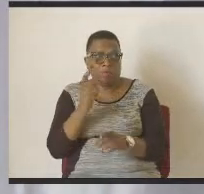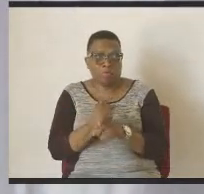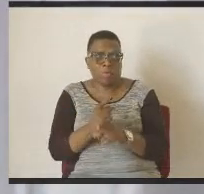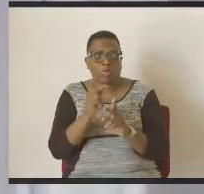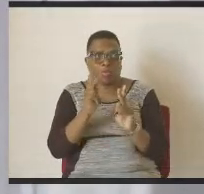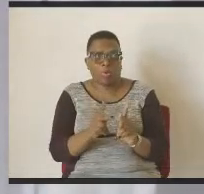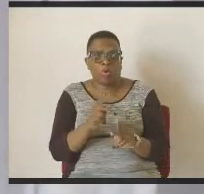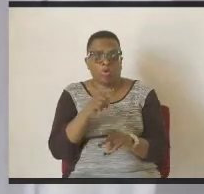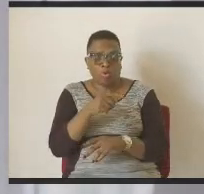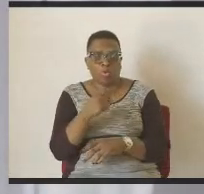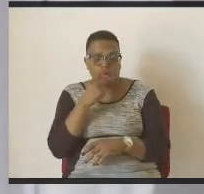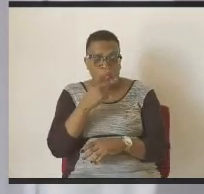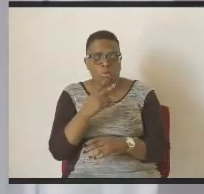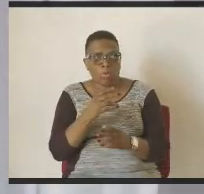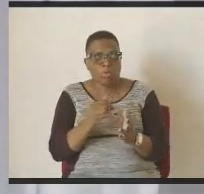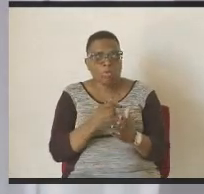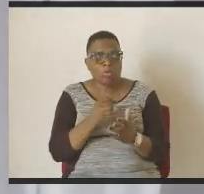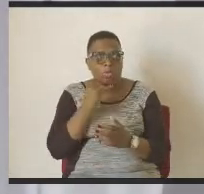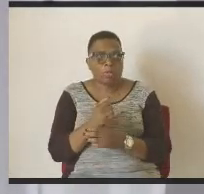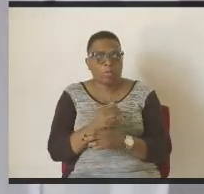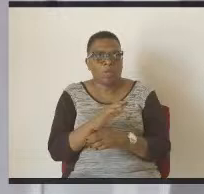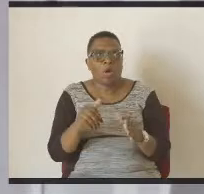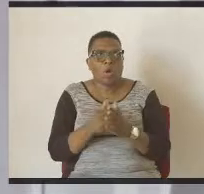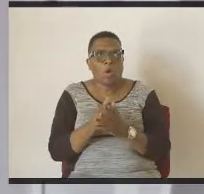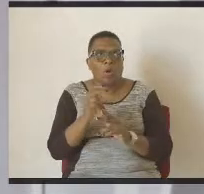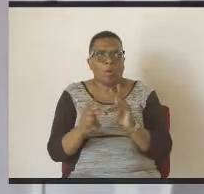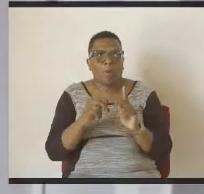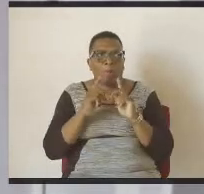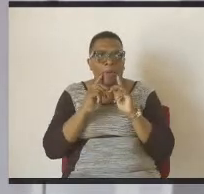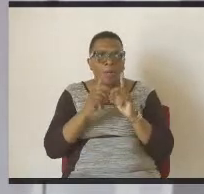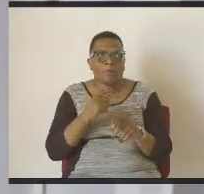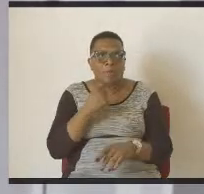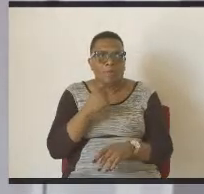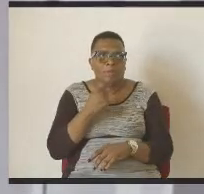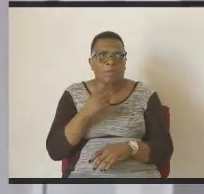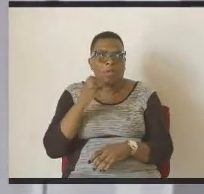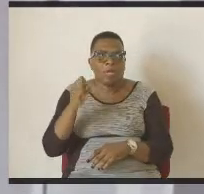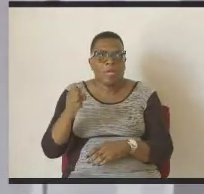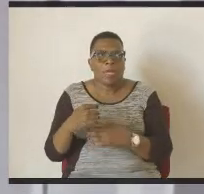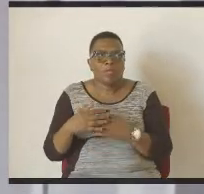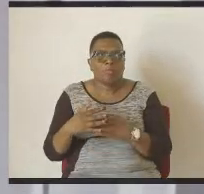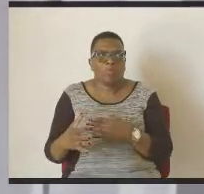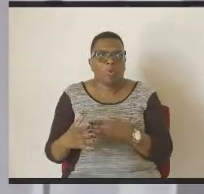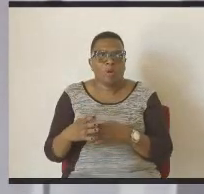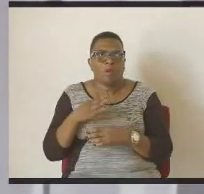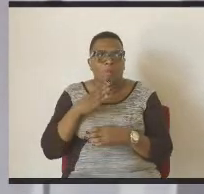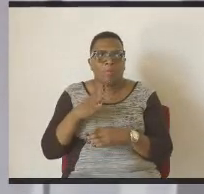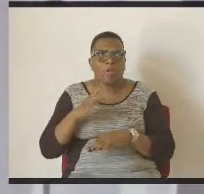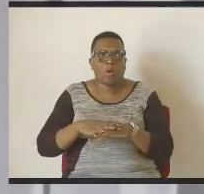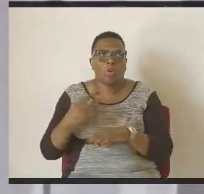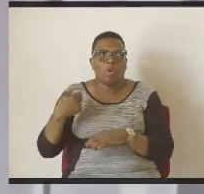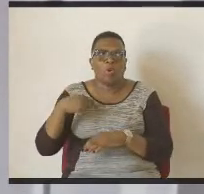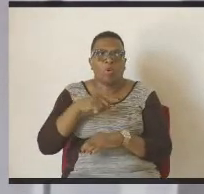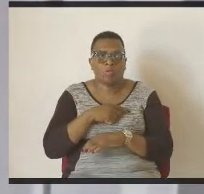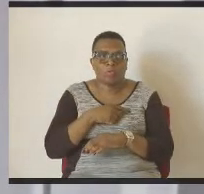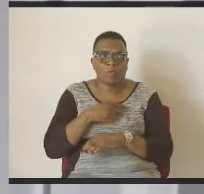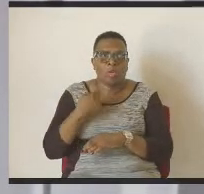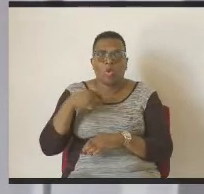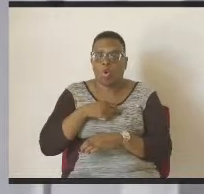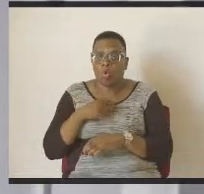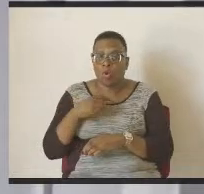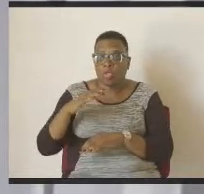You see to it. And all the people answered and said, his blood be on us and on our